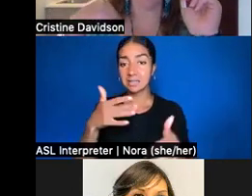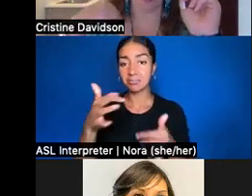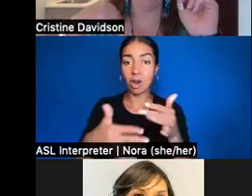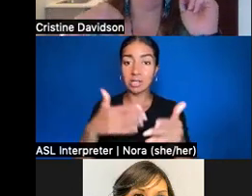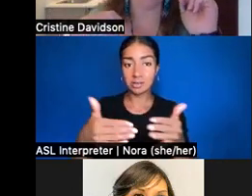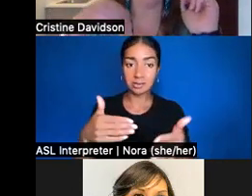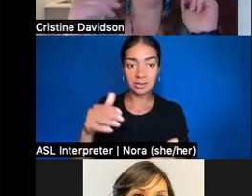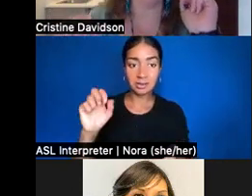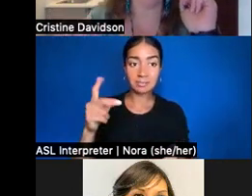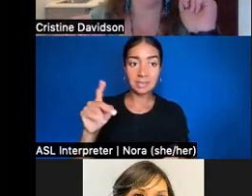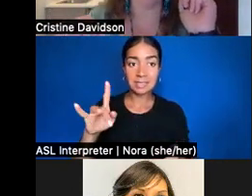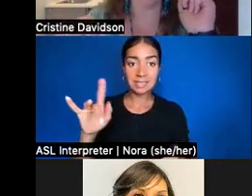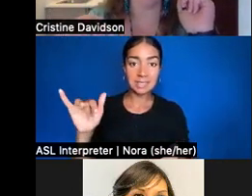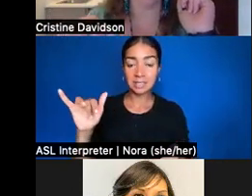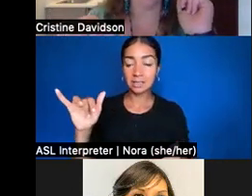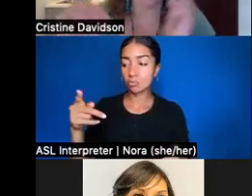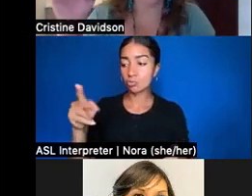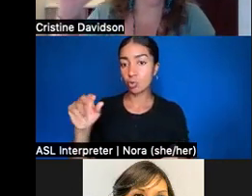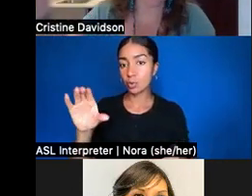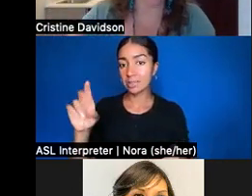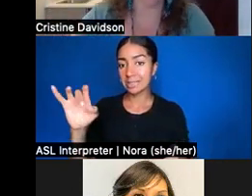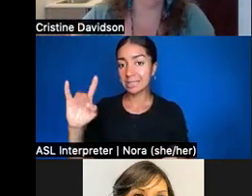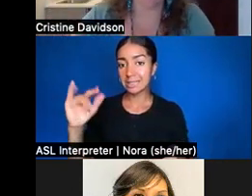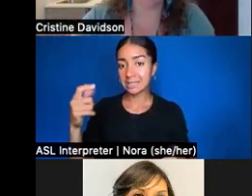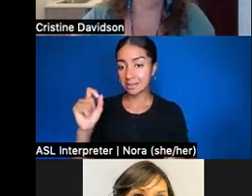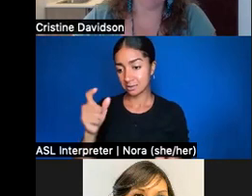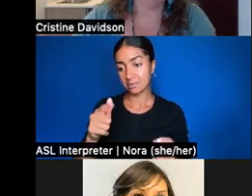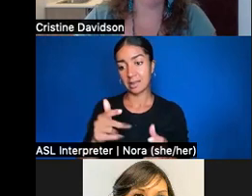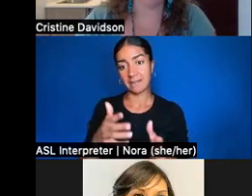as a survivor, it looks very different than the